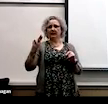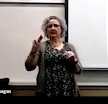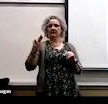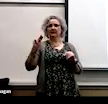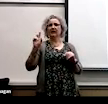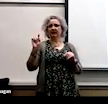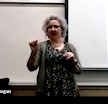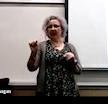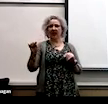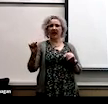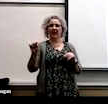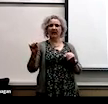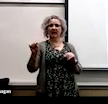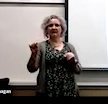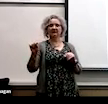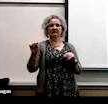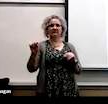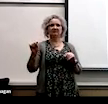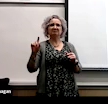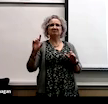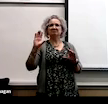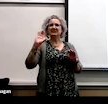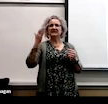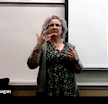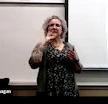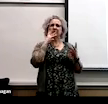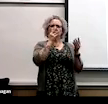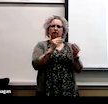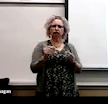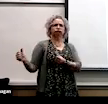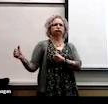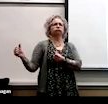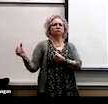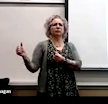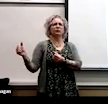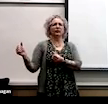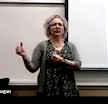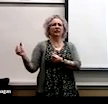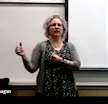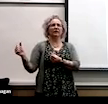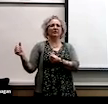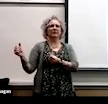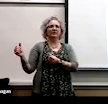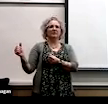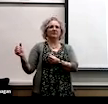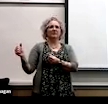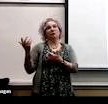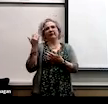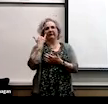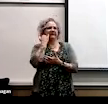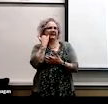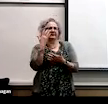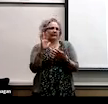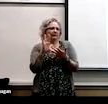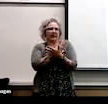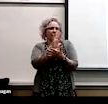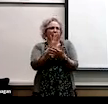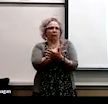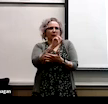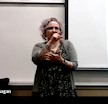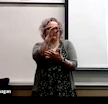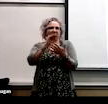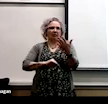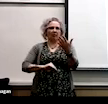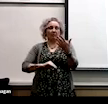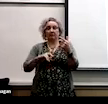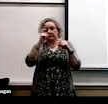coordinator involved, they find that person really keeps them organized and on track. So even if it is, you know, a paper that they need to fill out, because some of the papers we can't fill out